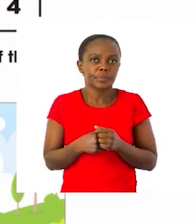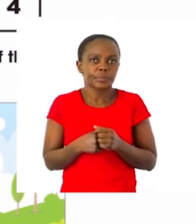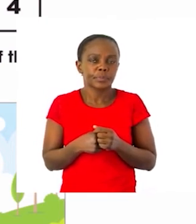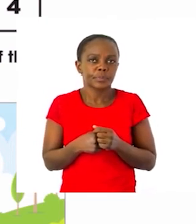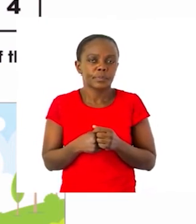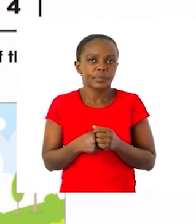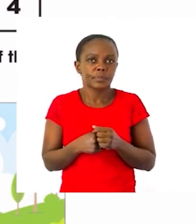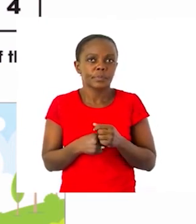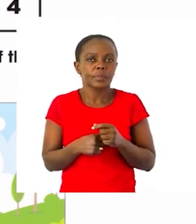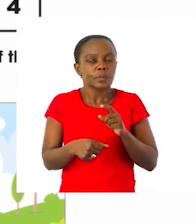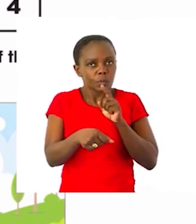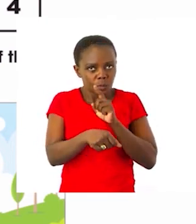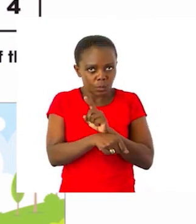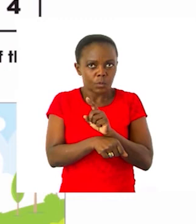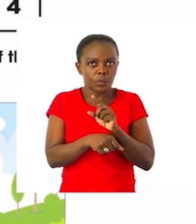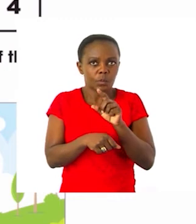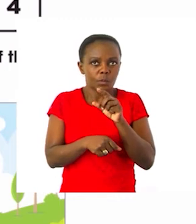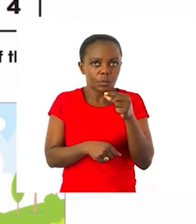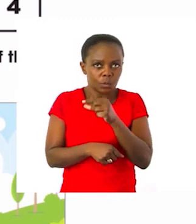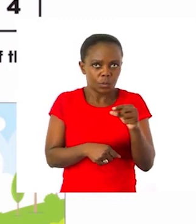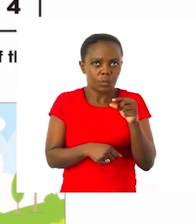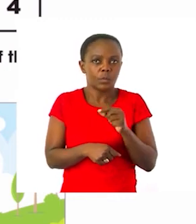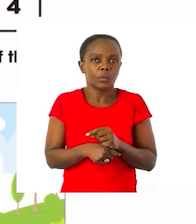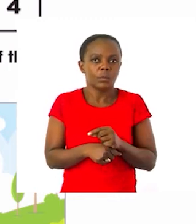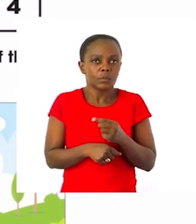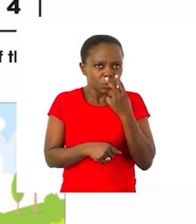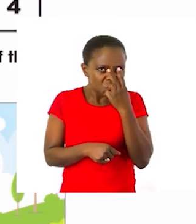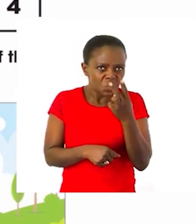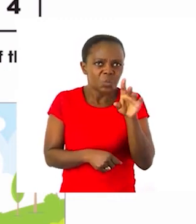Let's look at the first word. Do we see a dog?